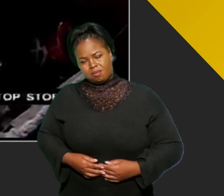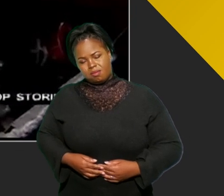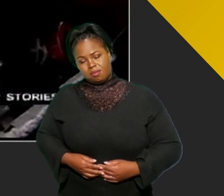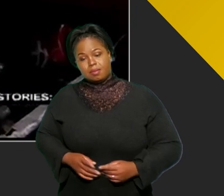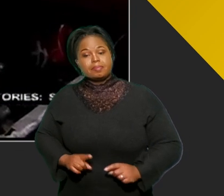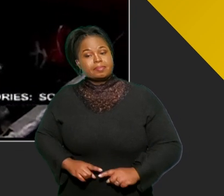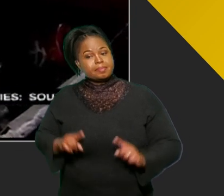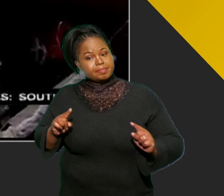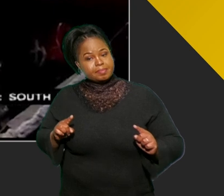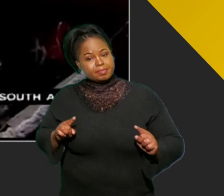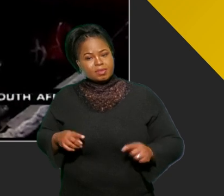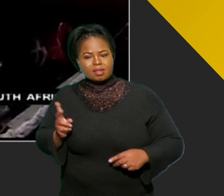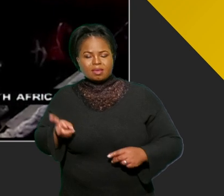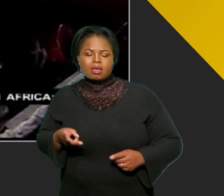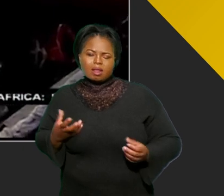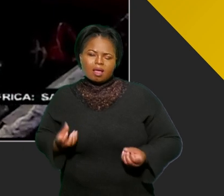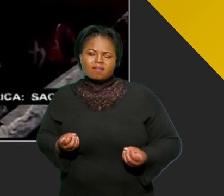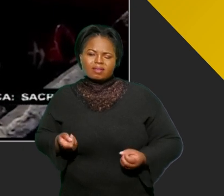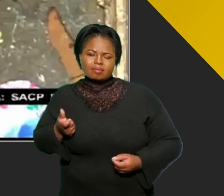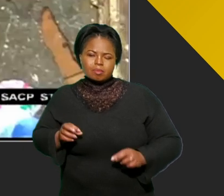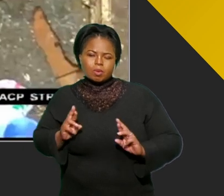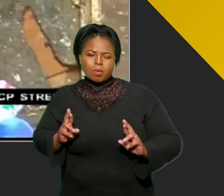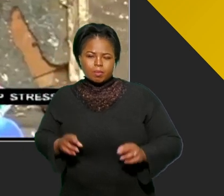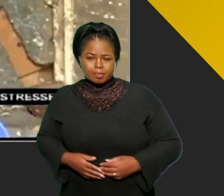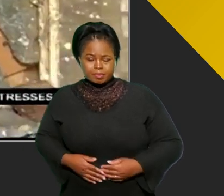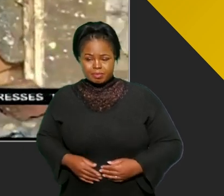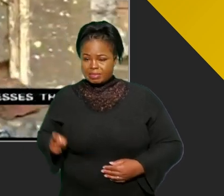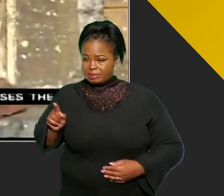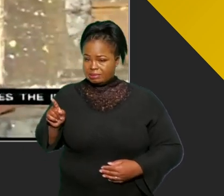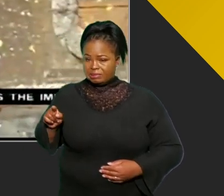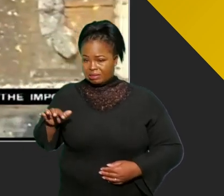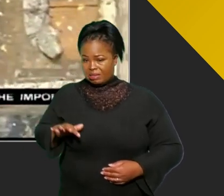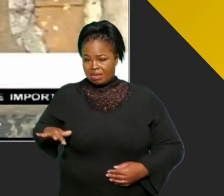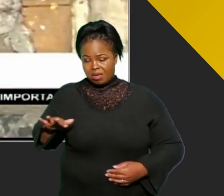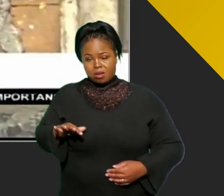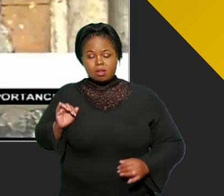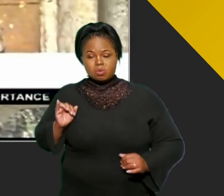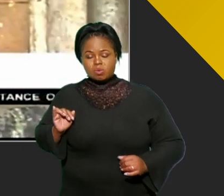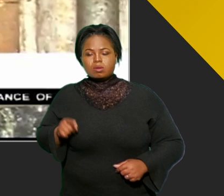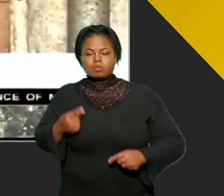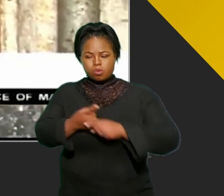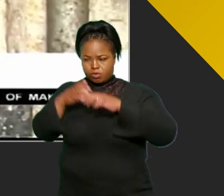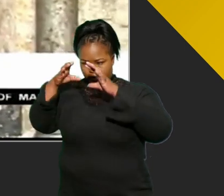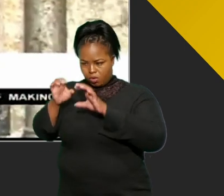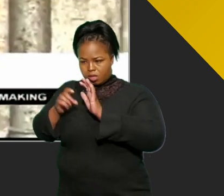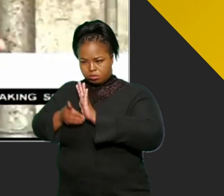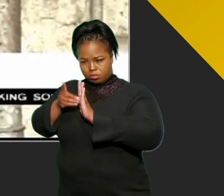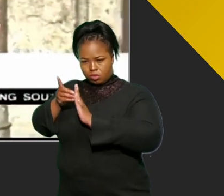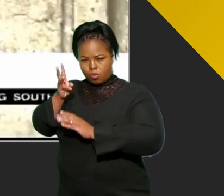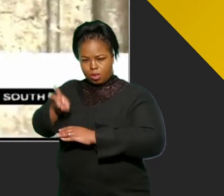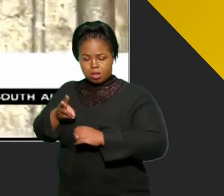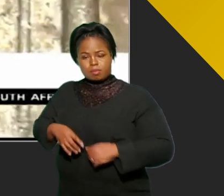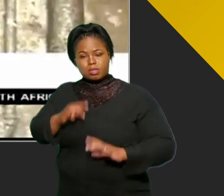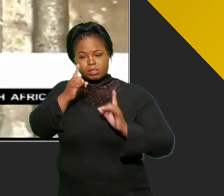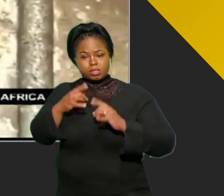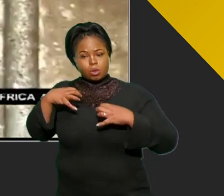But there's a glimmer of hope. This is one of the so-called bad buildings earmarked for development. It's owned by the city,